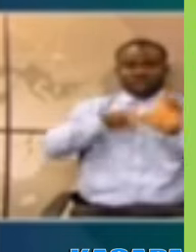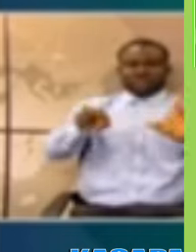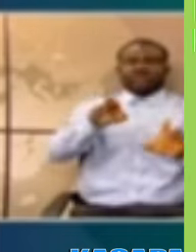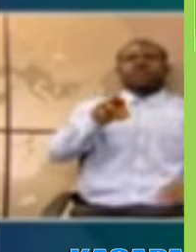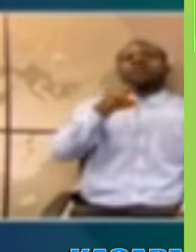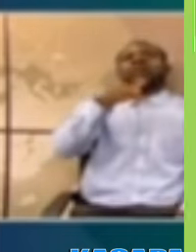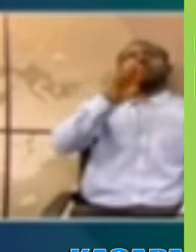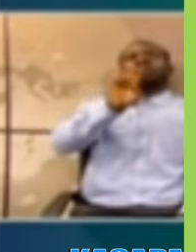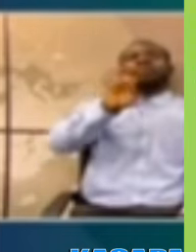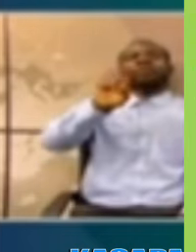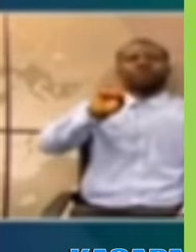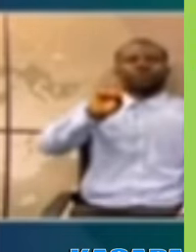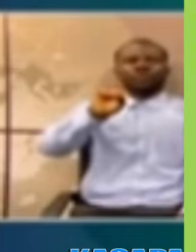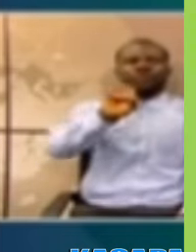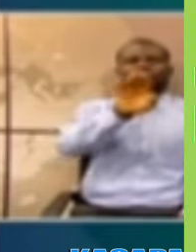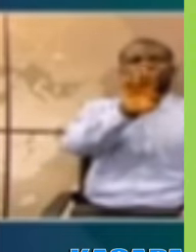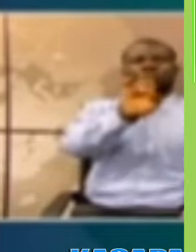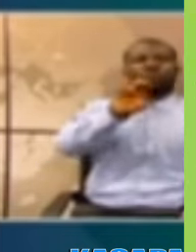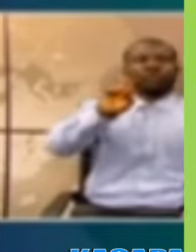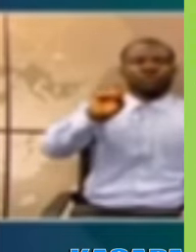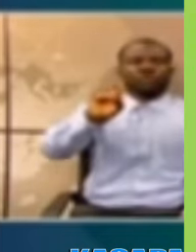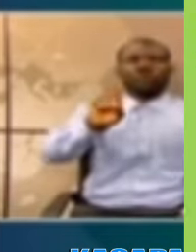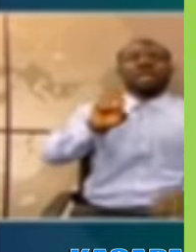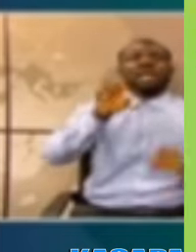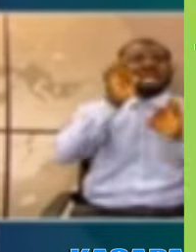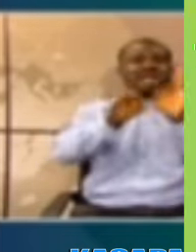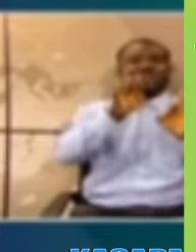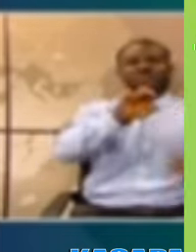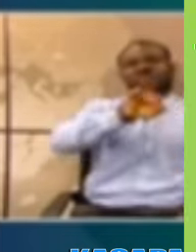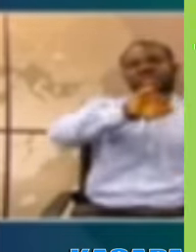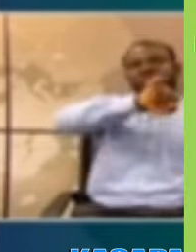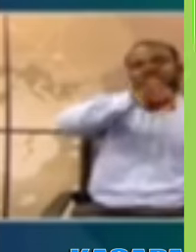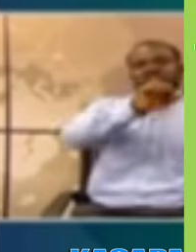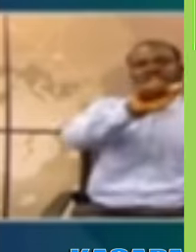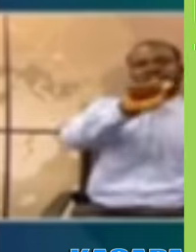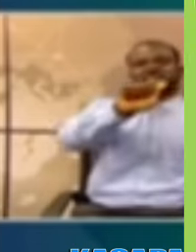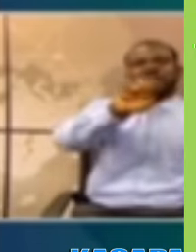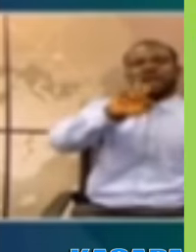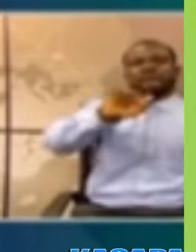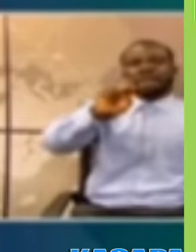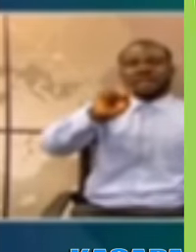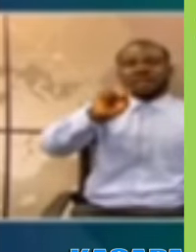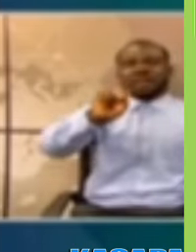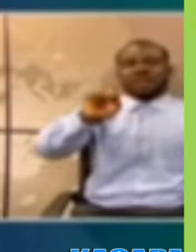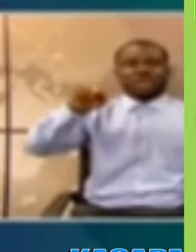Bono region. If you go to China North, that area is where you are. You be a cashew.